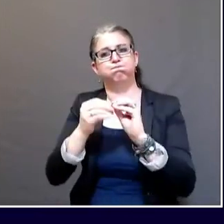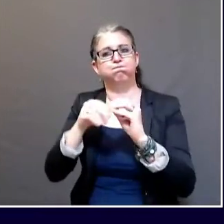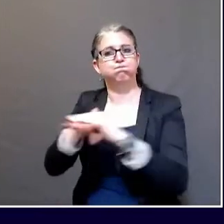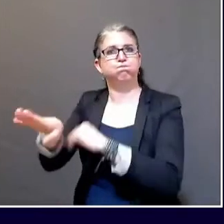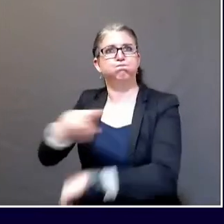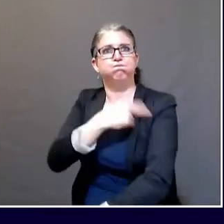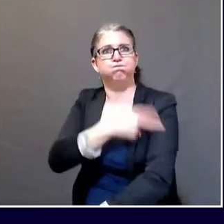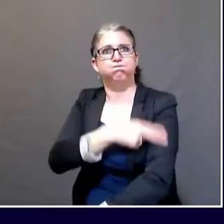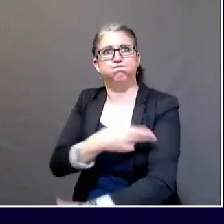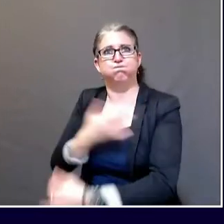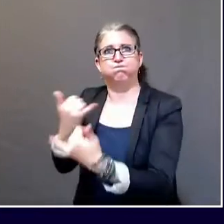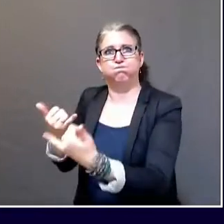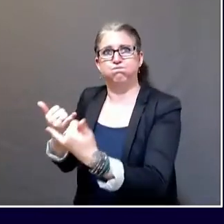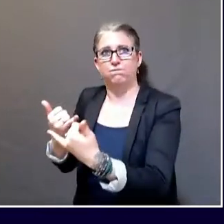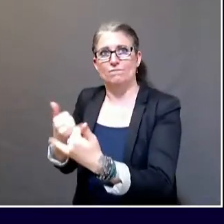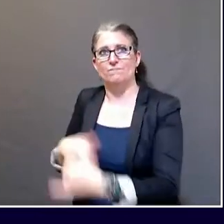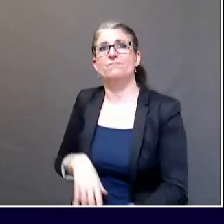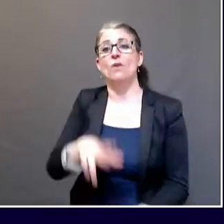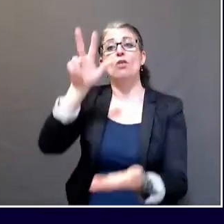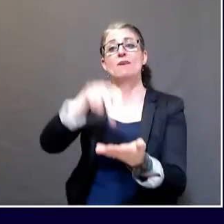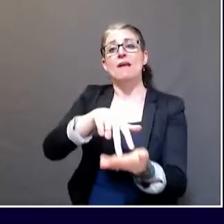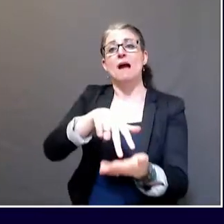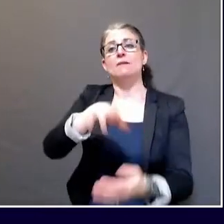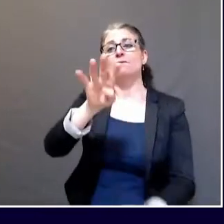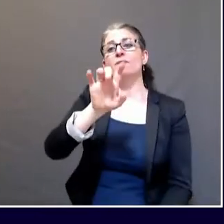3,477 are among healthcare workers.